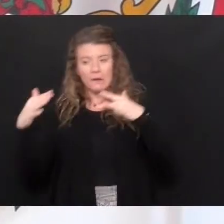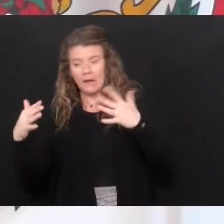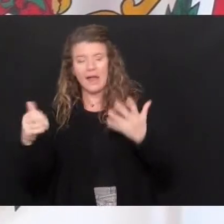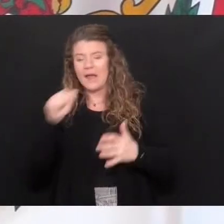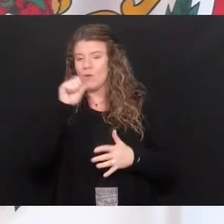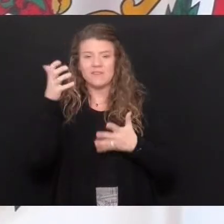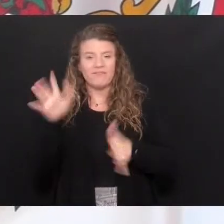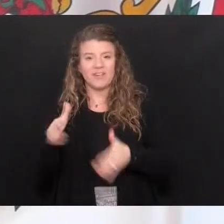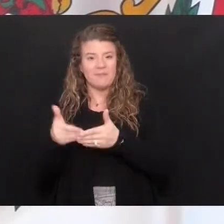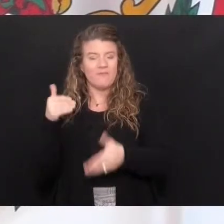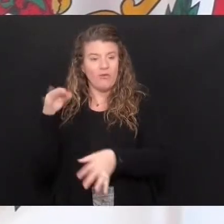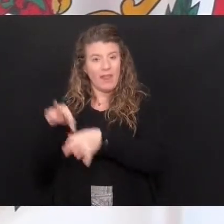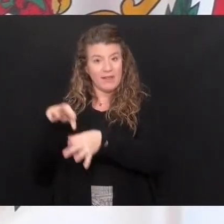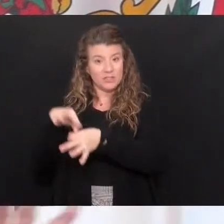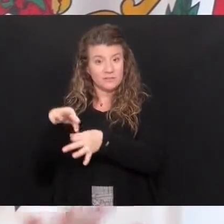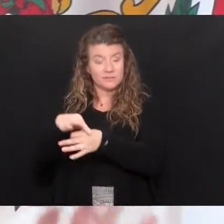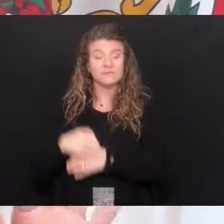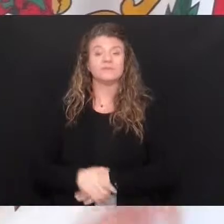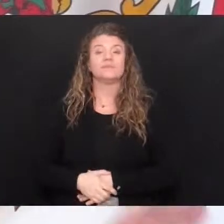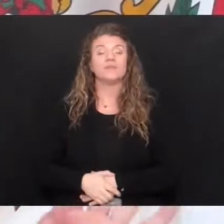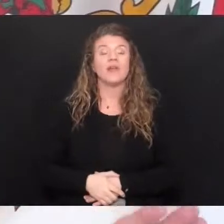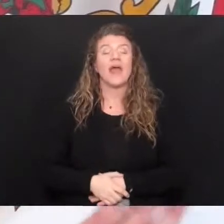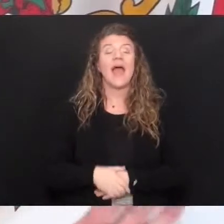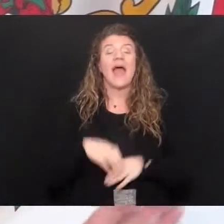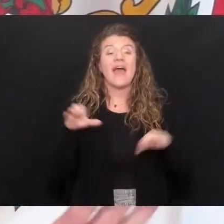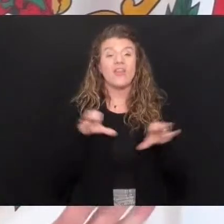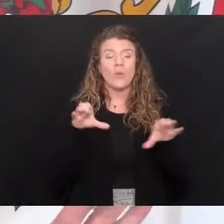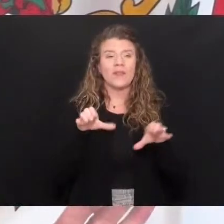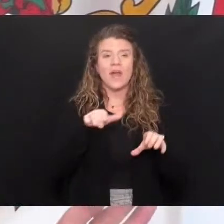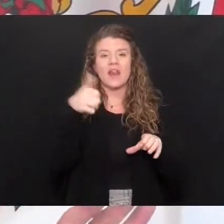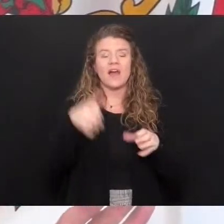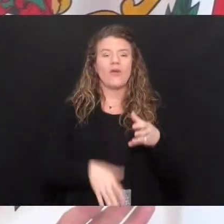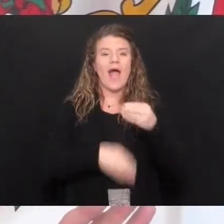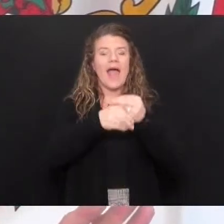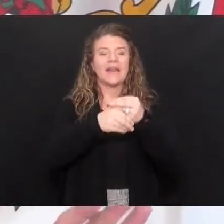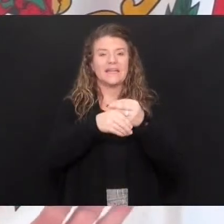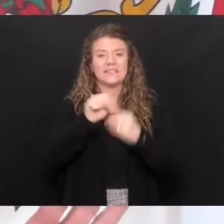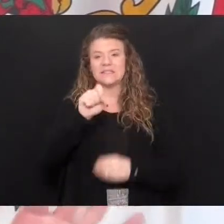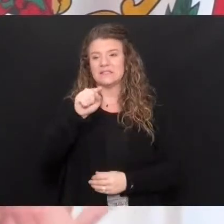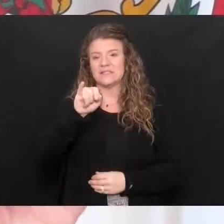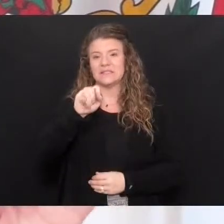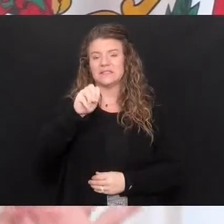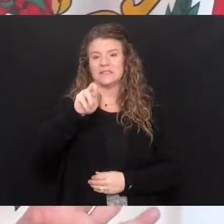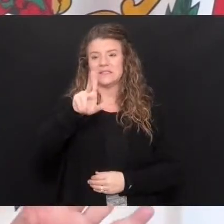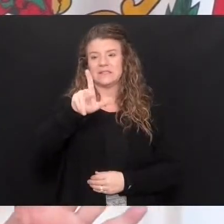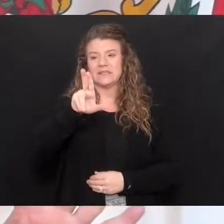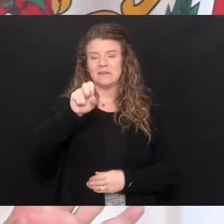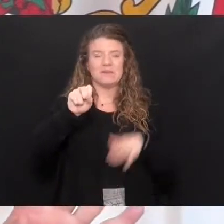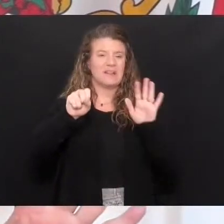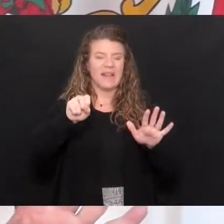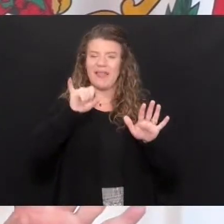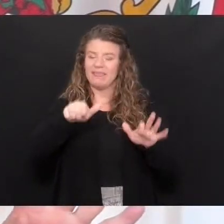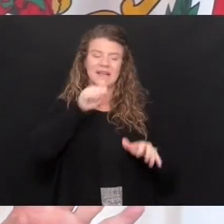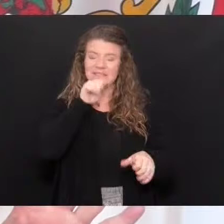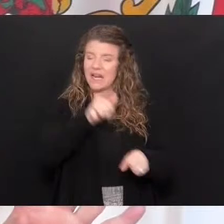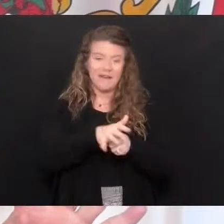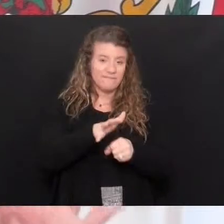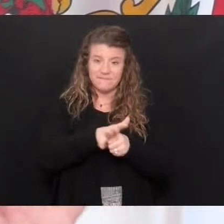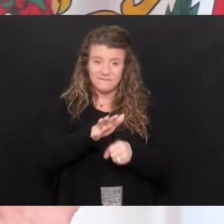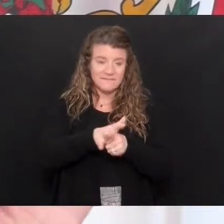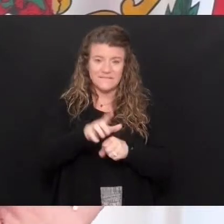the election. And then we did another little piece of stimulus, and then we said, oh, no, that's not enough.